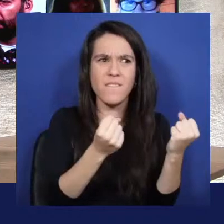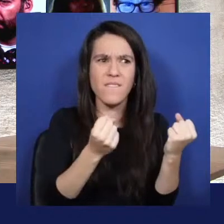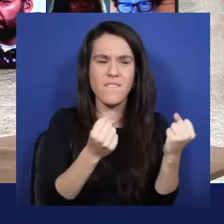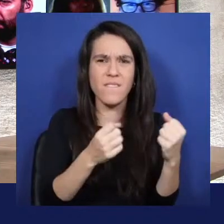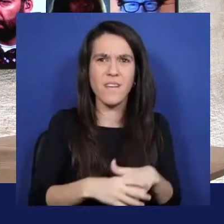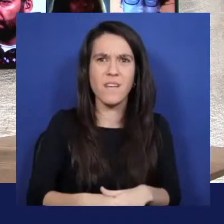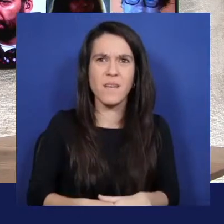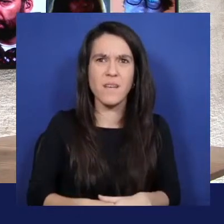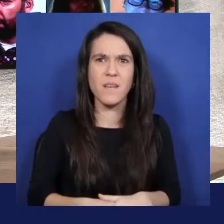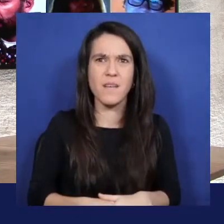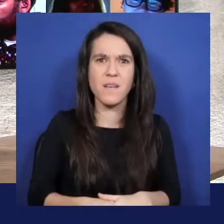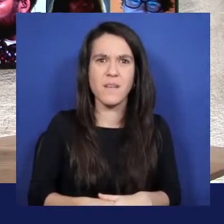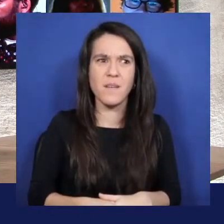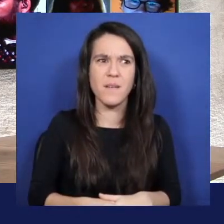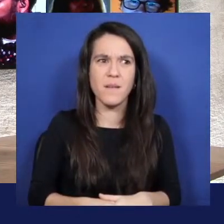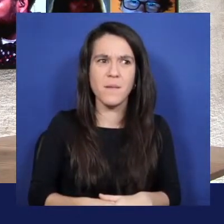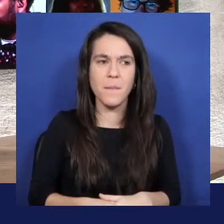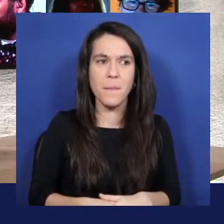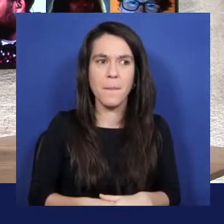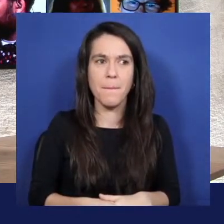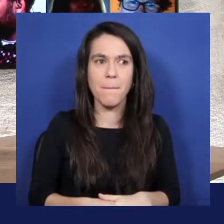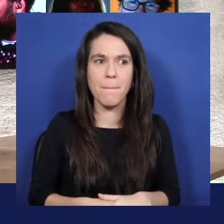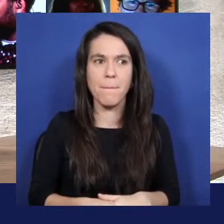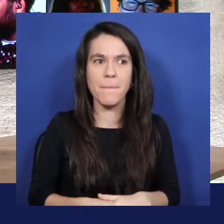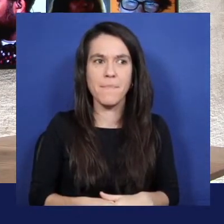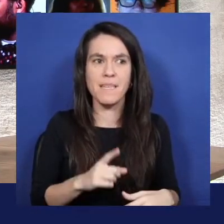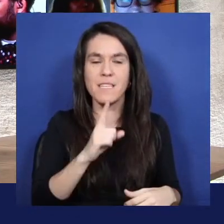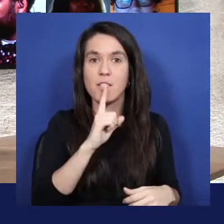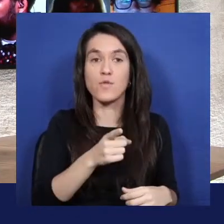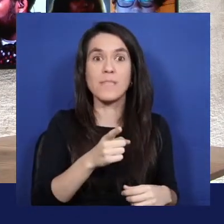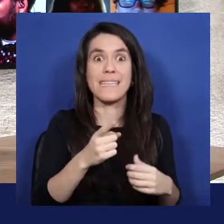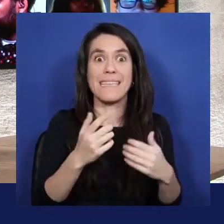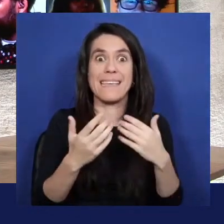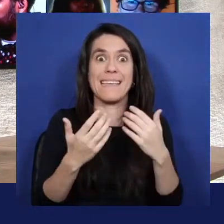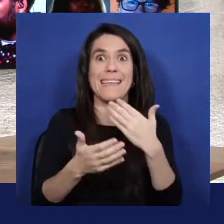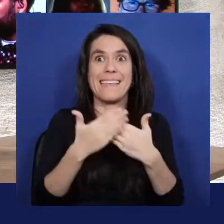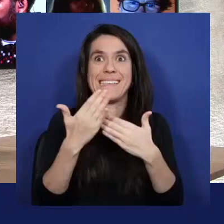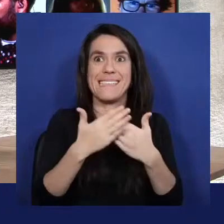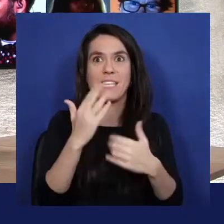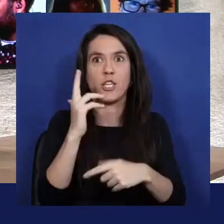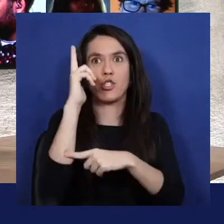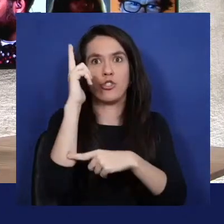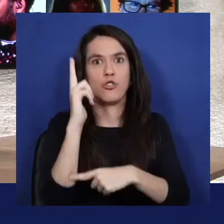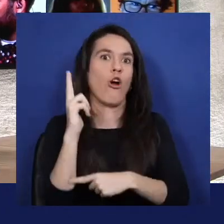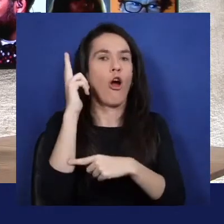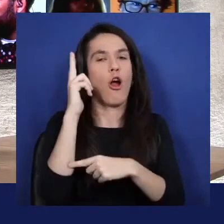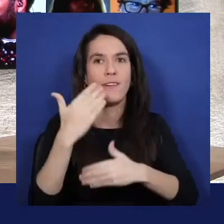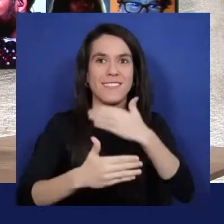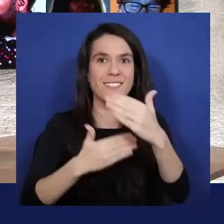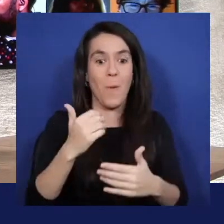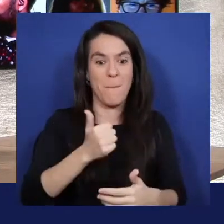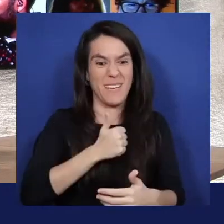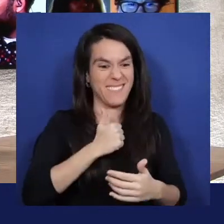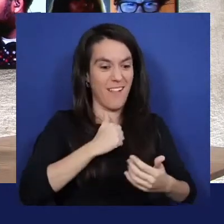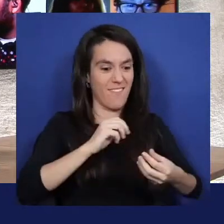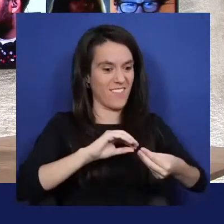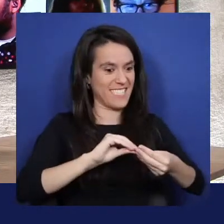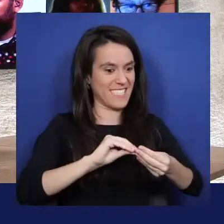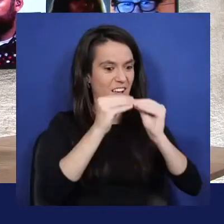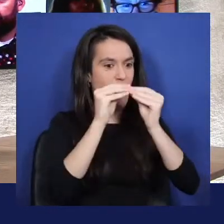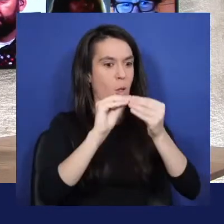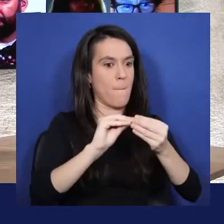then it's very easy to start. And I think as a developer, I think it's also nice that you can